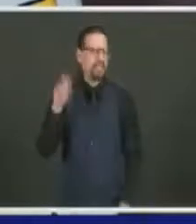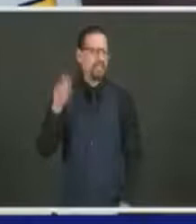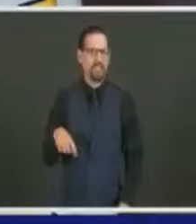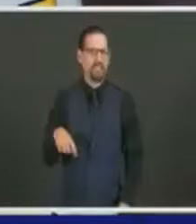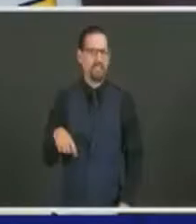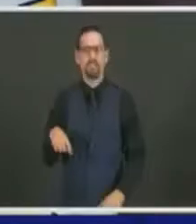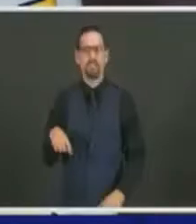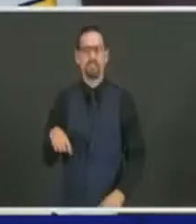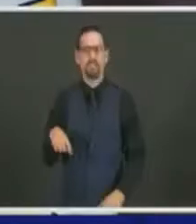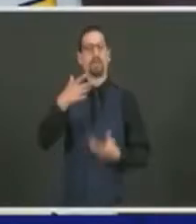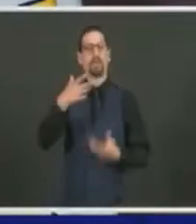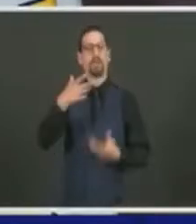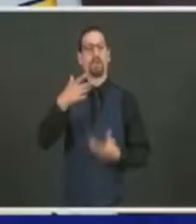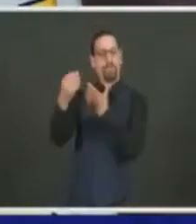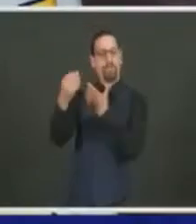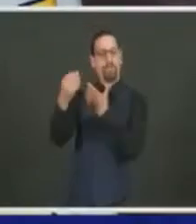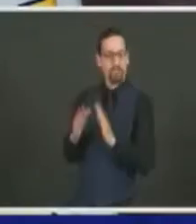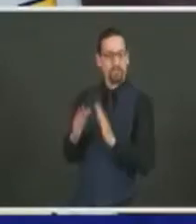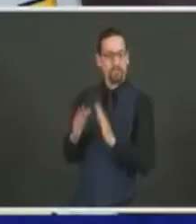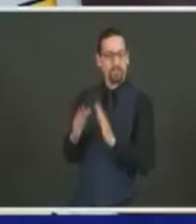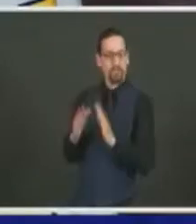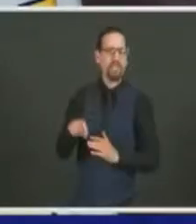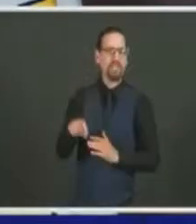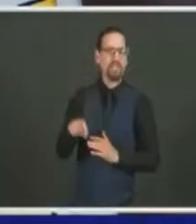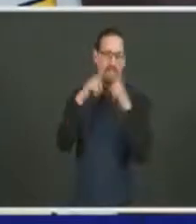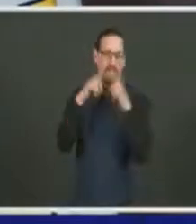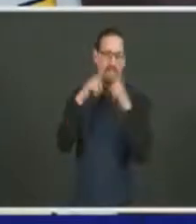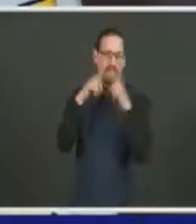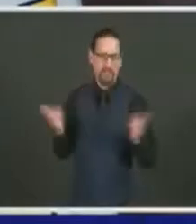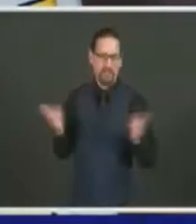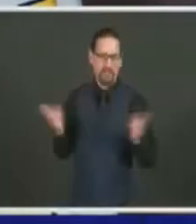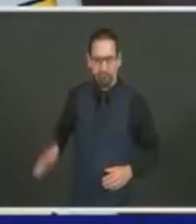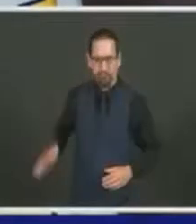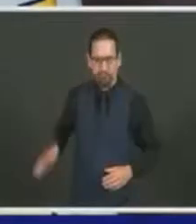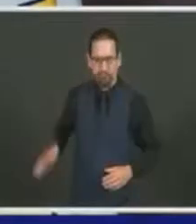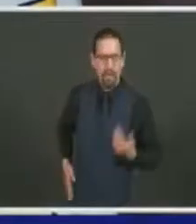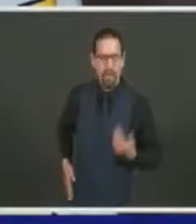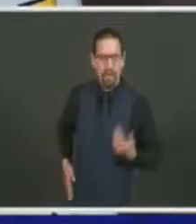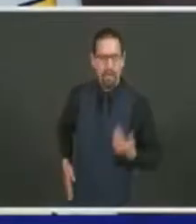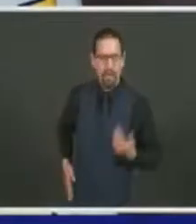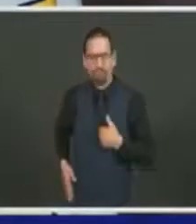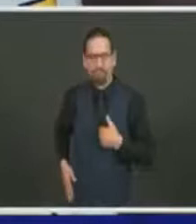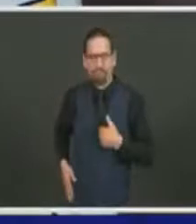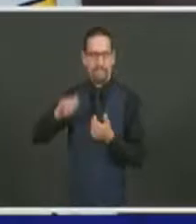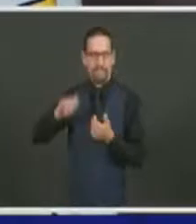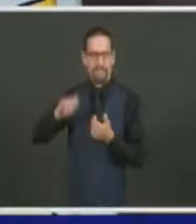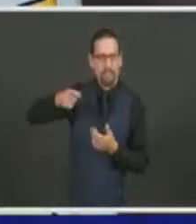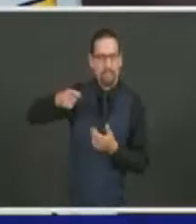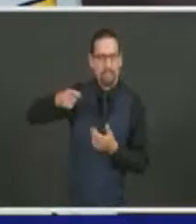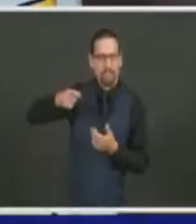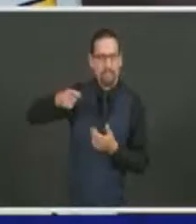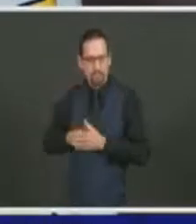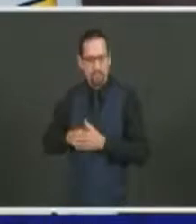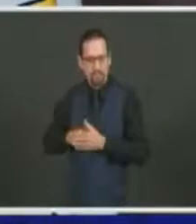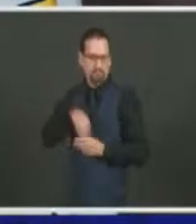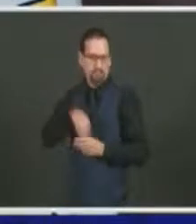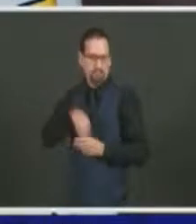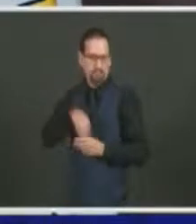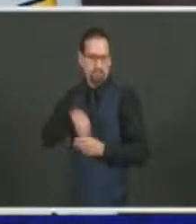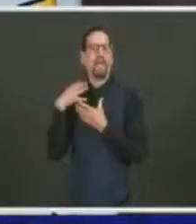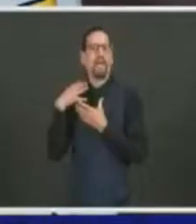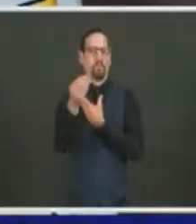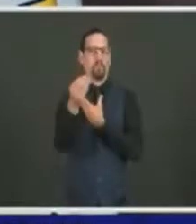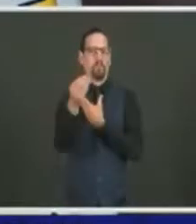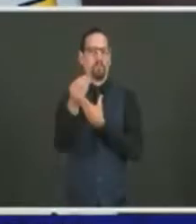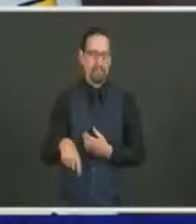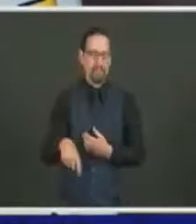your mask. If you can't social distance, if you can't be 6 feet away, and if you're going to be with someone for